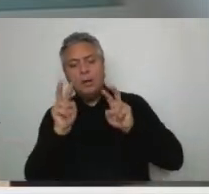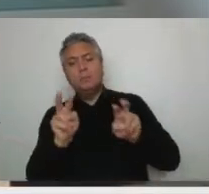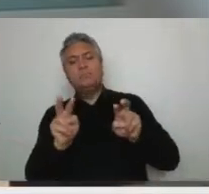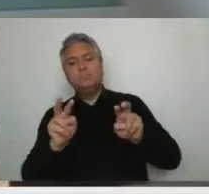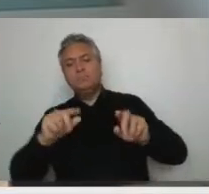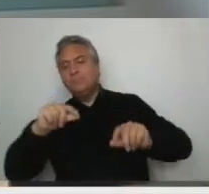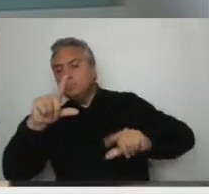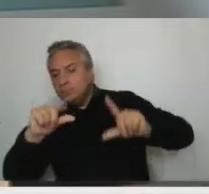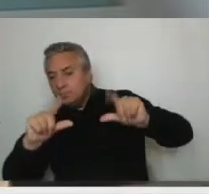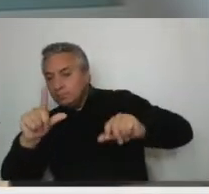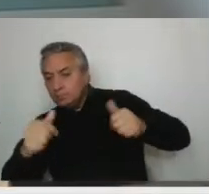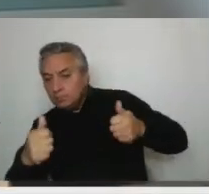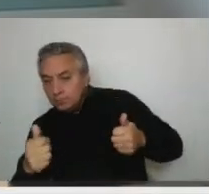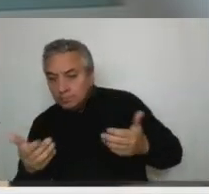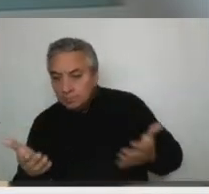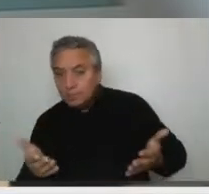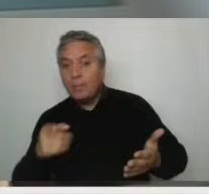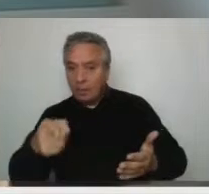inequalities.